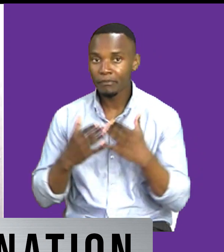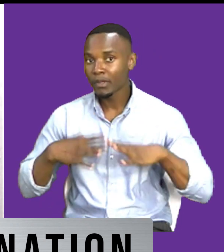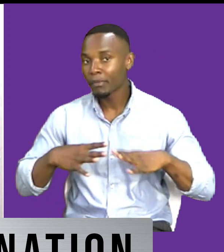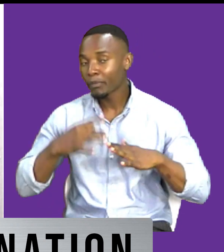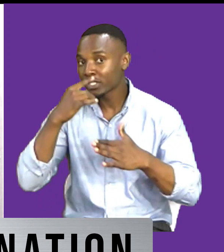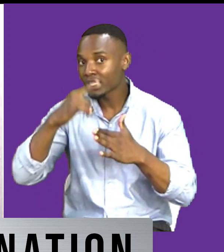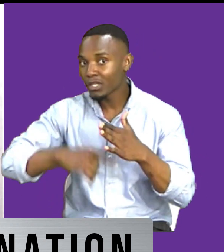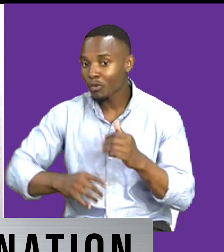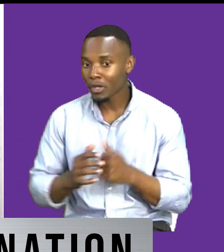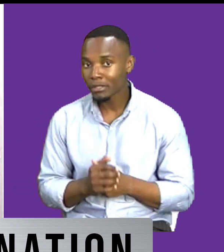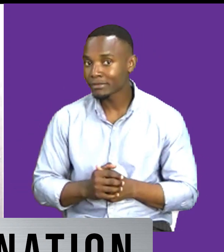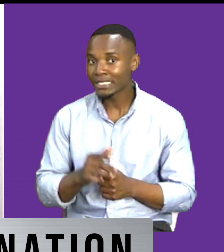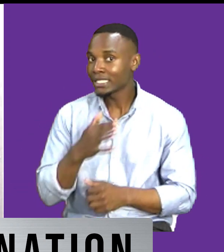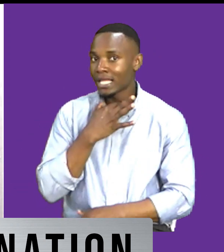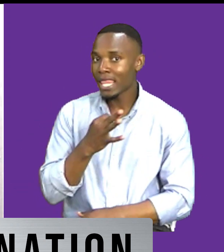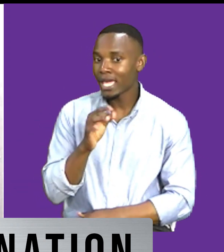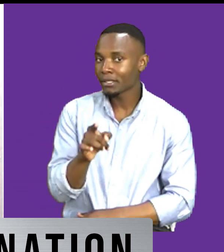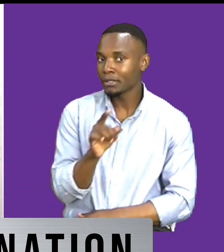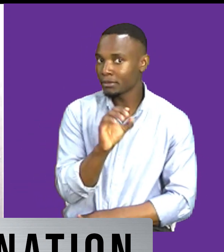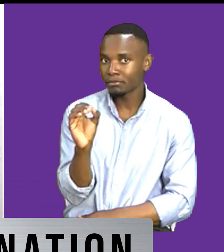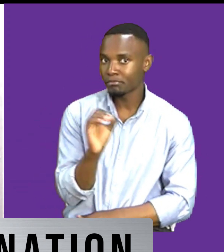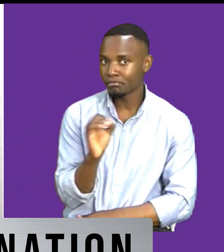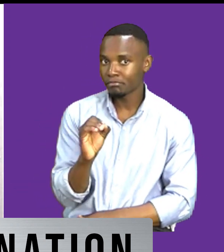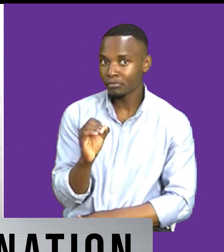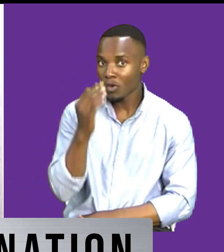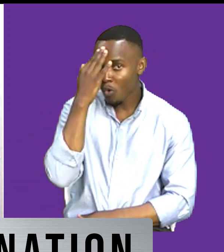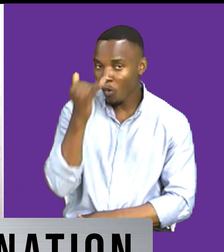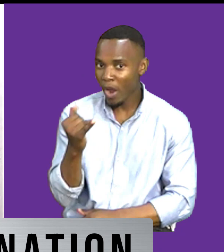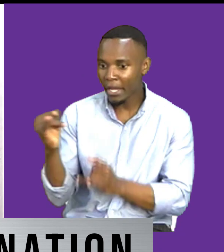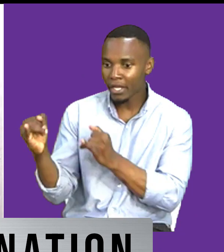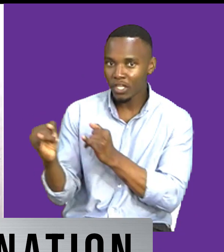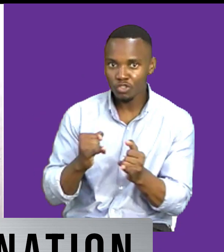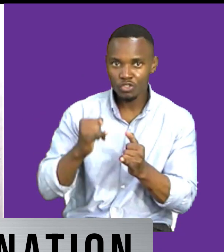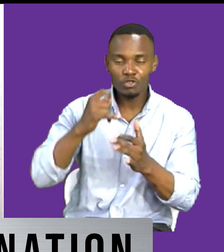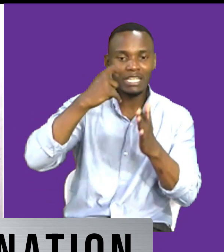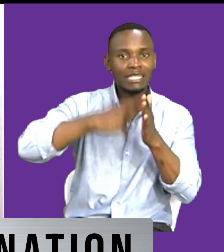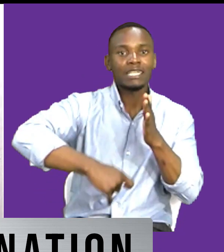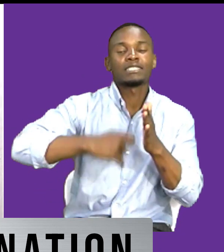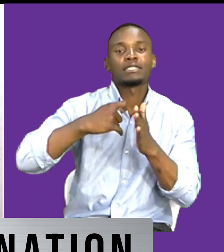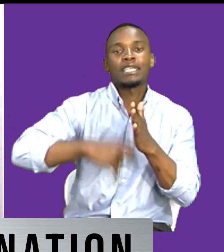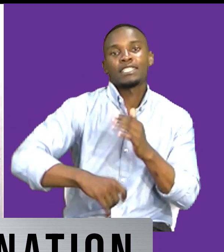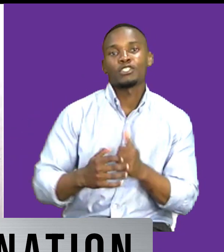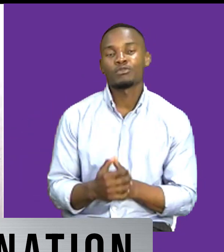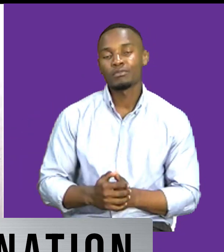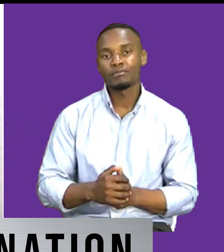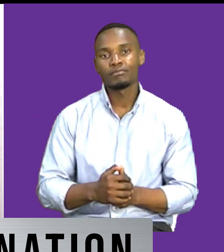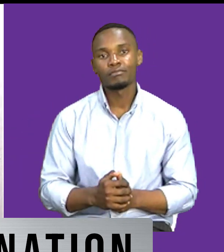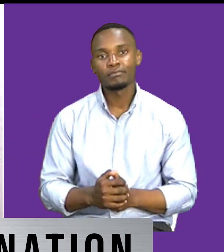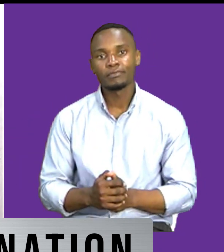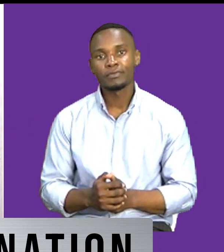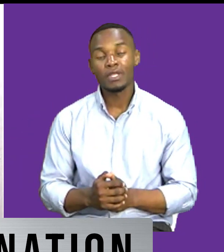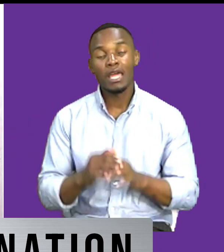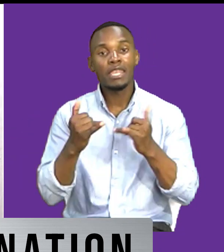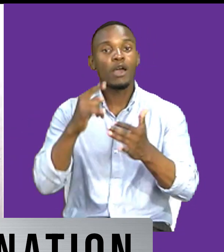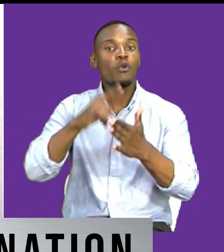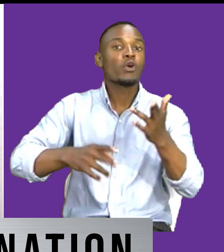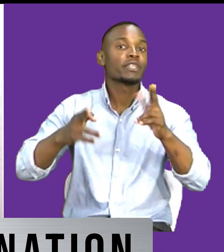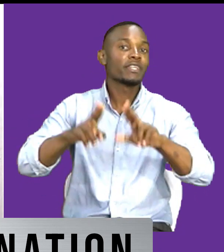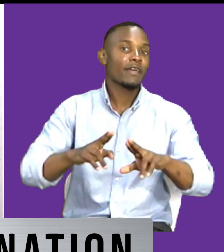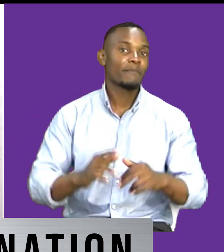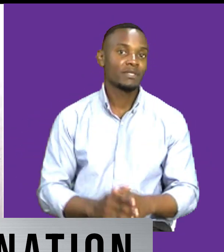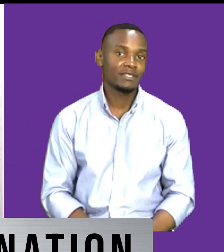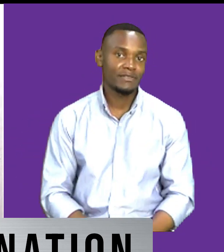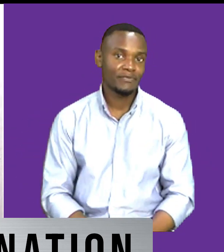it's unpopular to them. It has brought in taxation. So where excessive taxation. So what happens? What